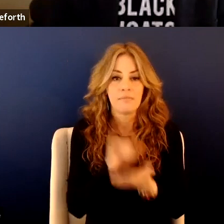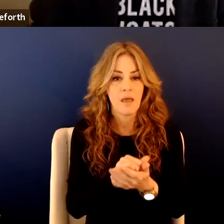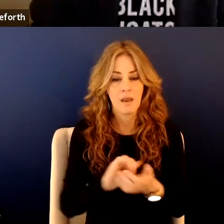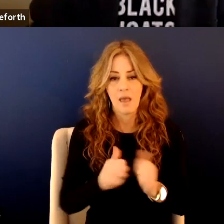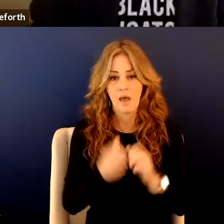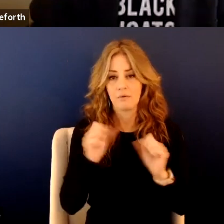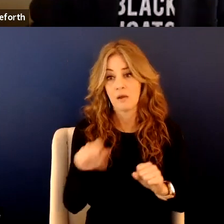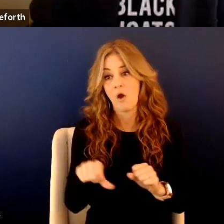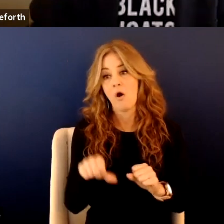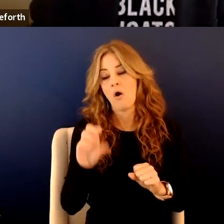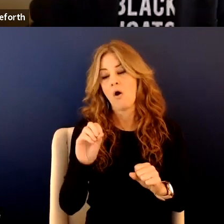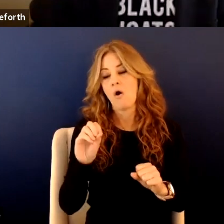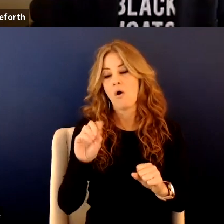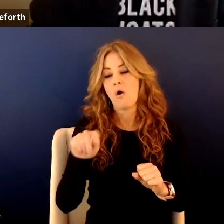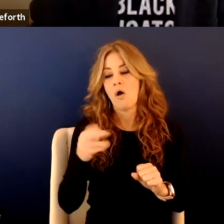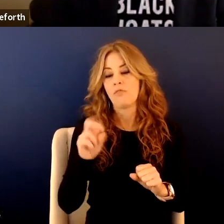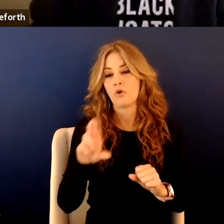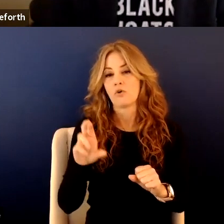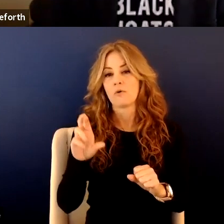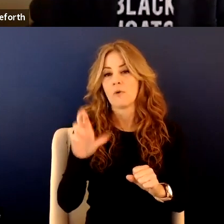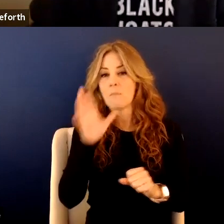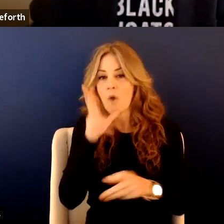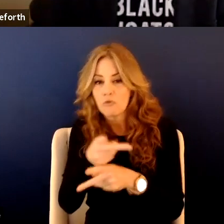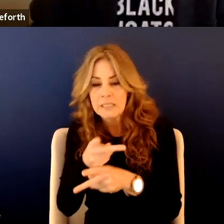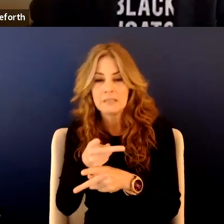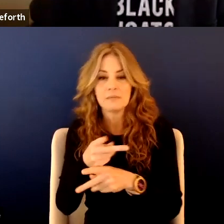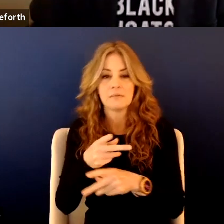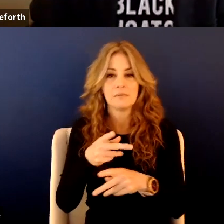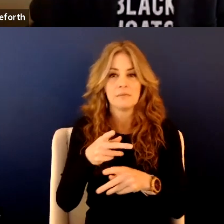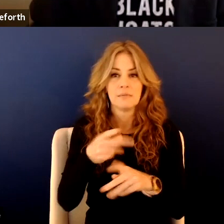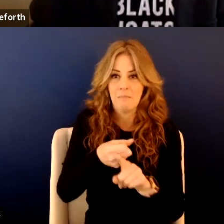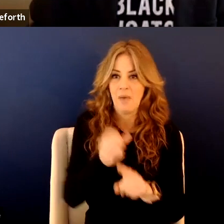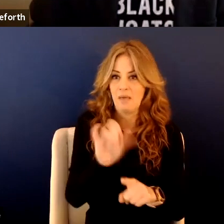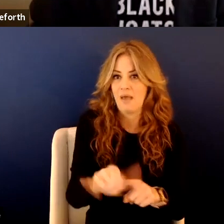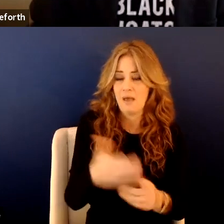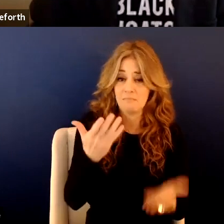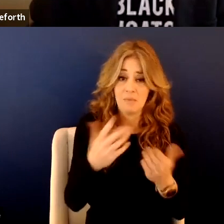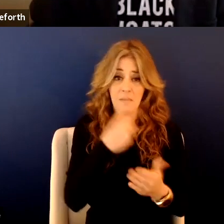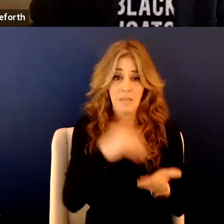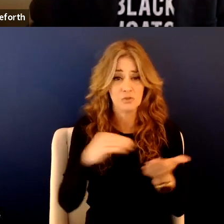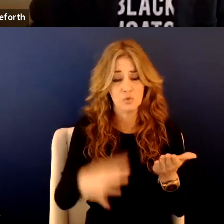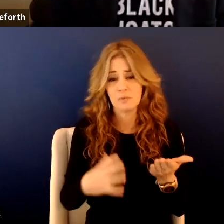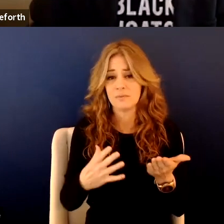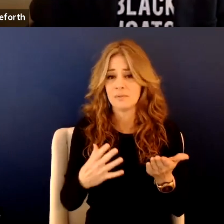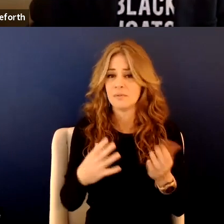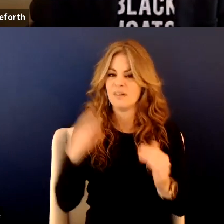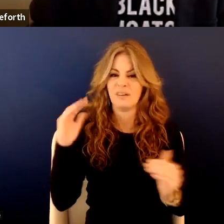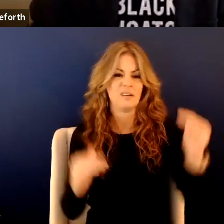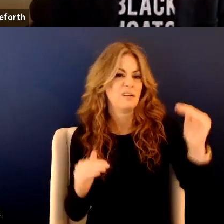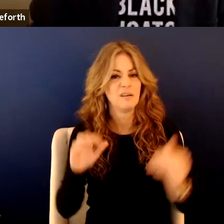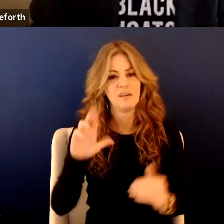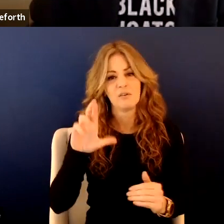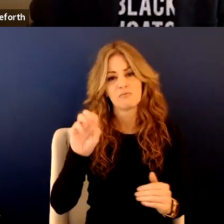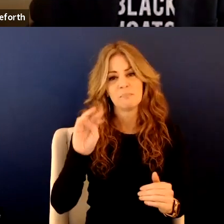other mothering help mitigate against Black students being disproportionately remediated in the academic programs?